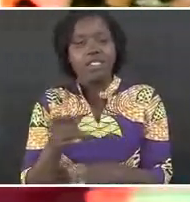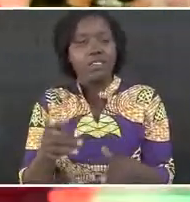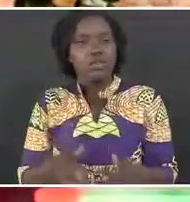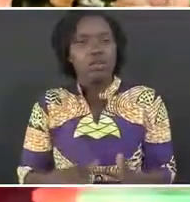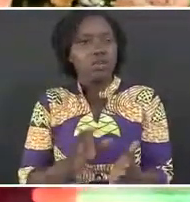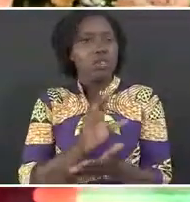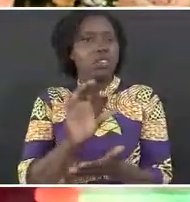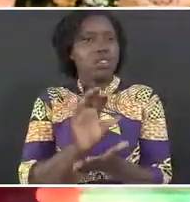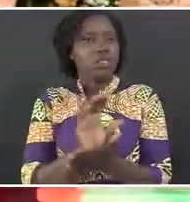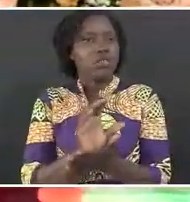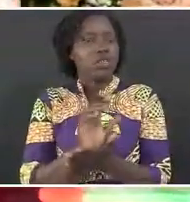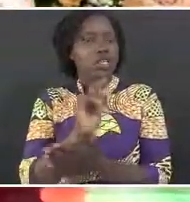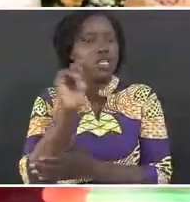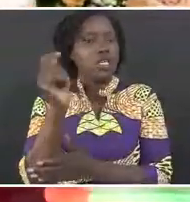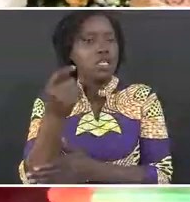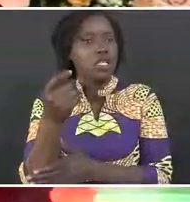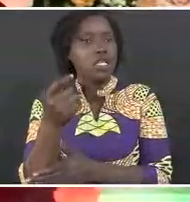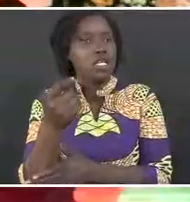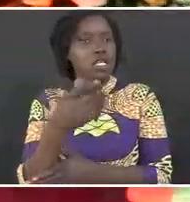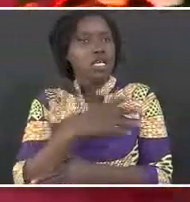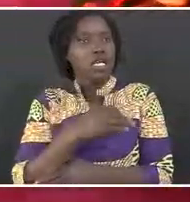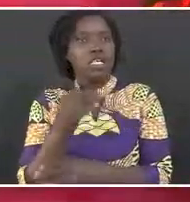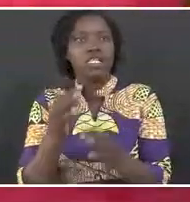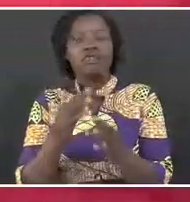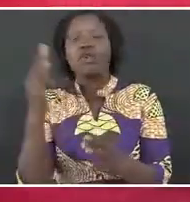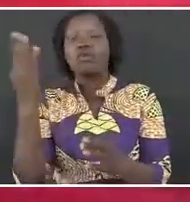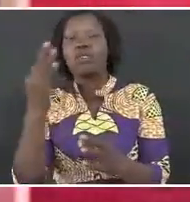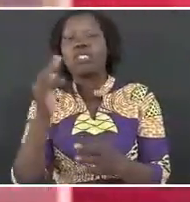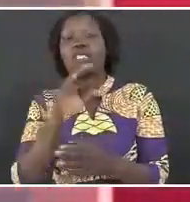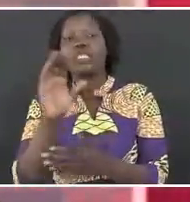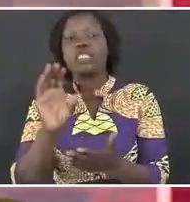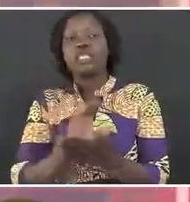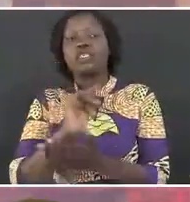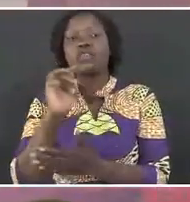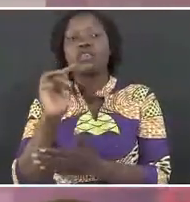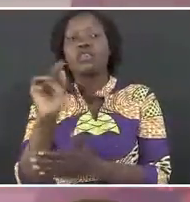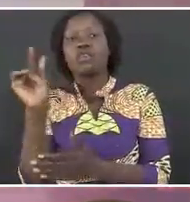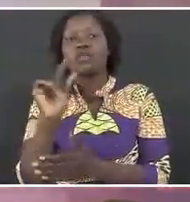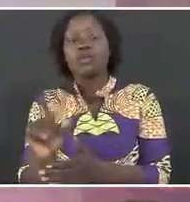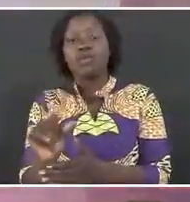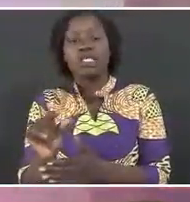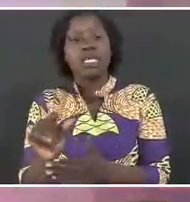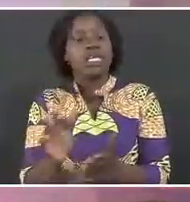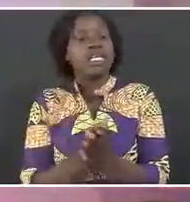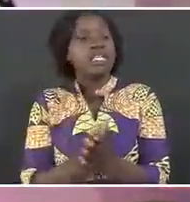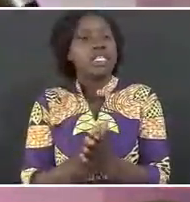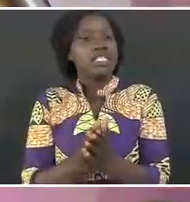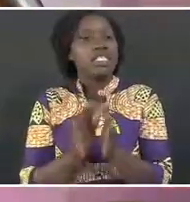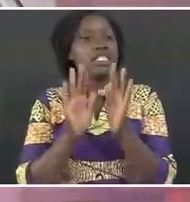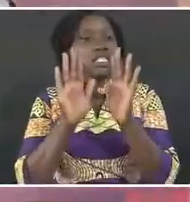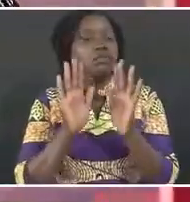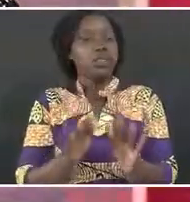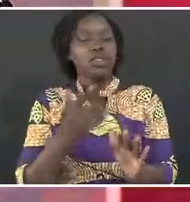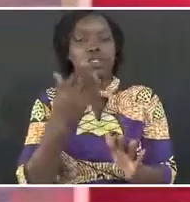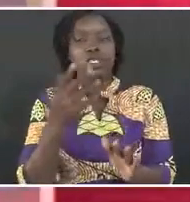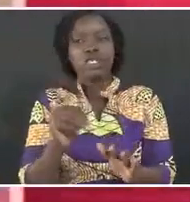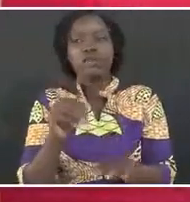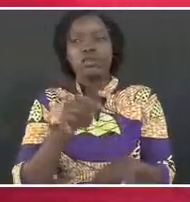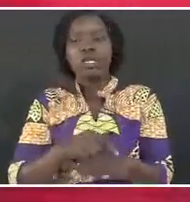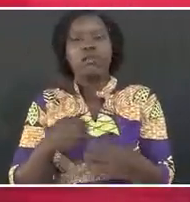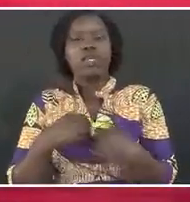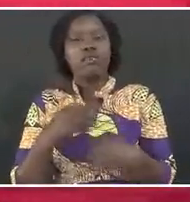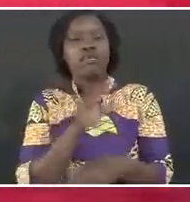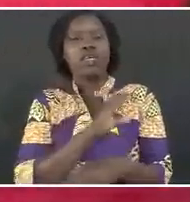I was born in Central Province. And if you are preaching in Central Province, it makes a lot of sense to tell people that when they have